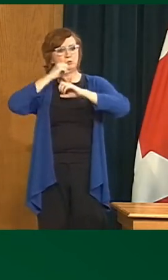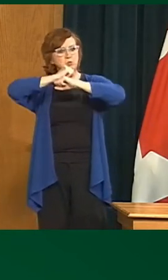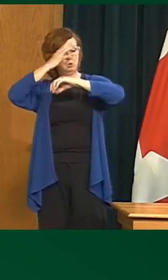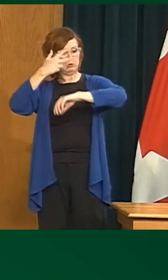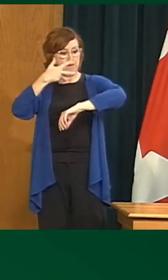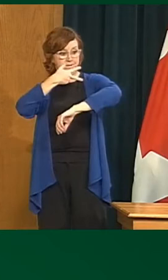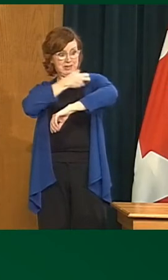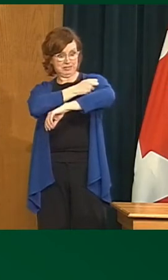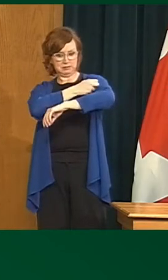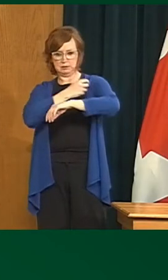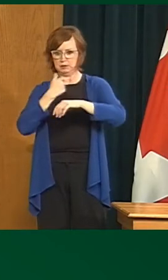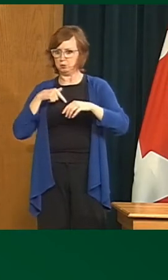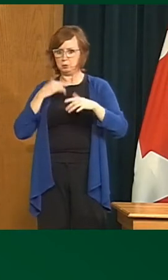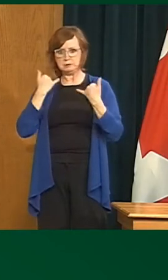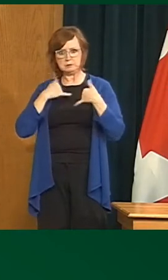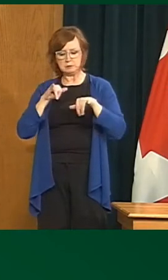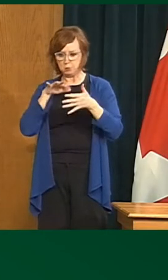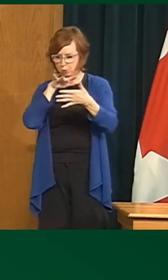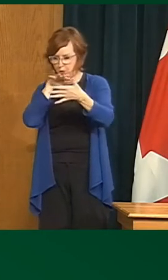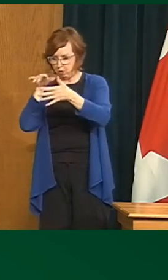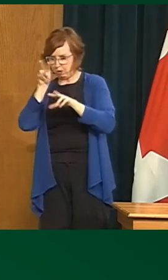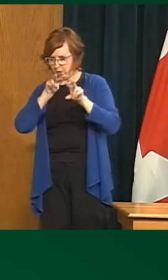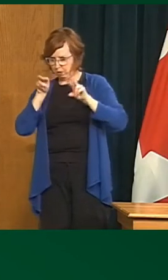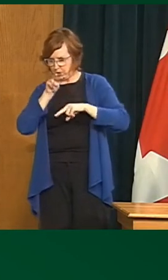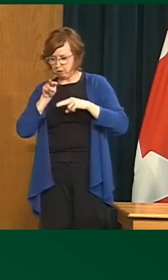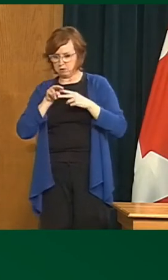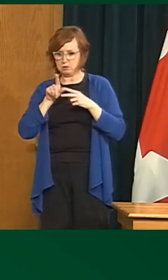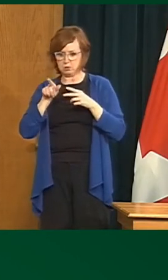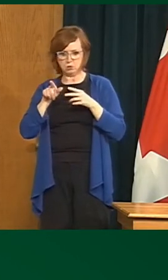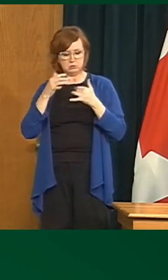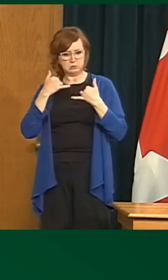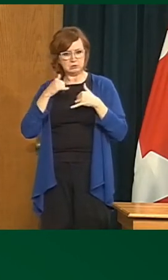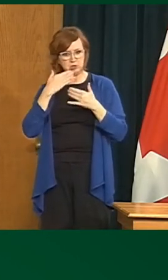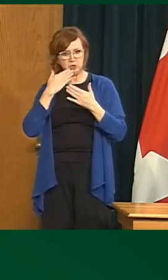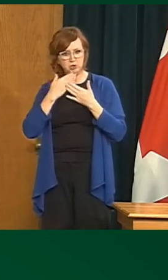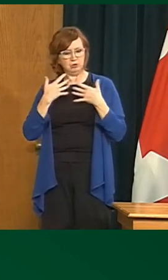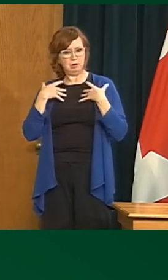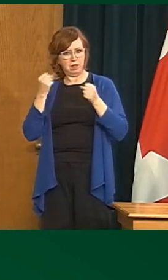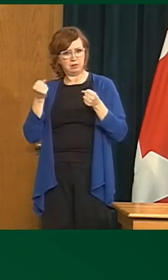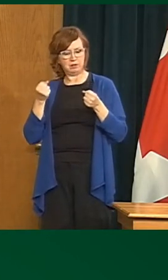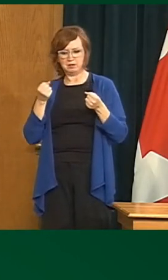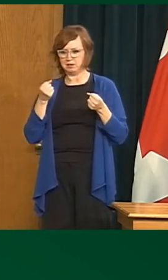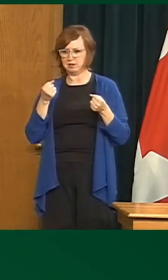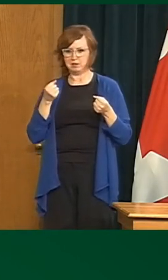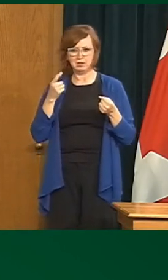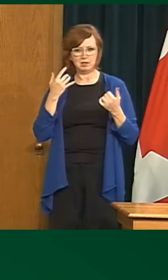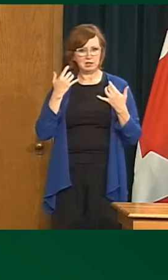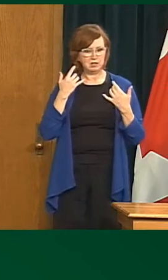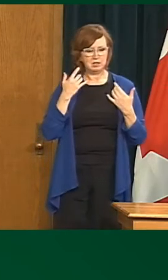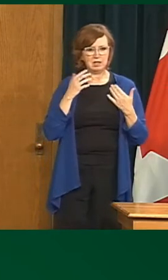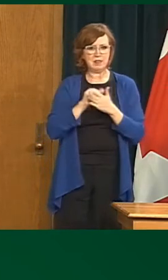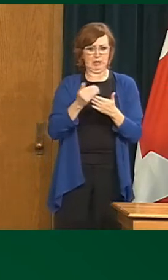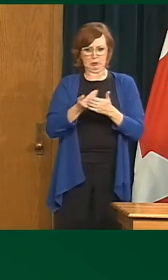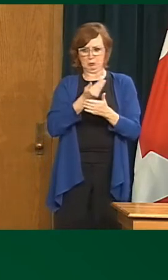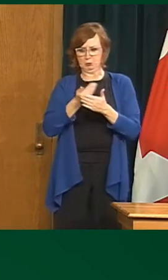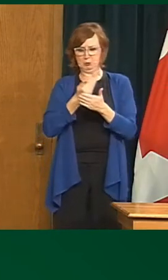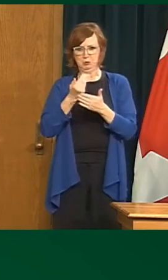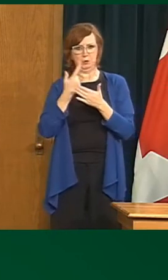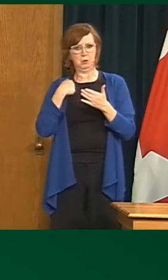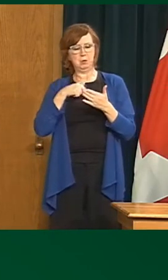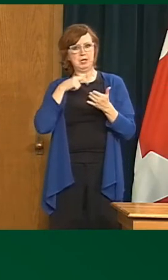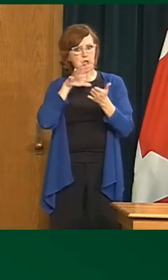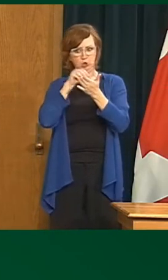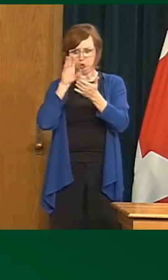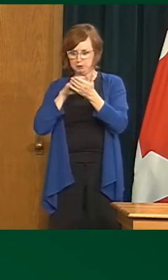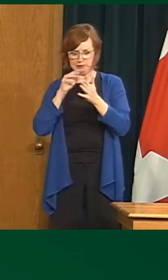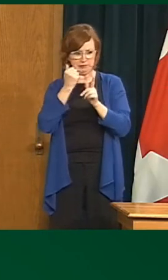access sometimes mean that you have that product within your physical boundaries, if you will, and we're very fortunate in Canada, and I would say even more